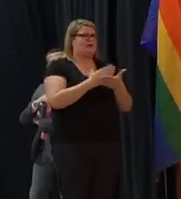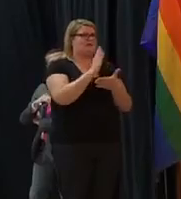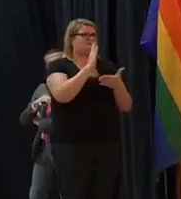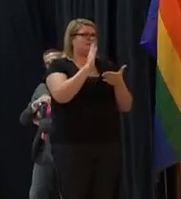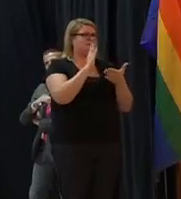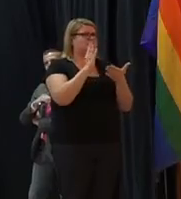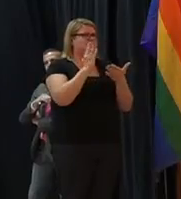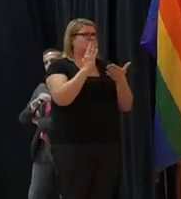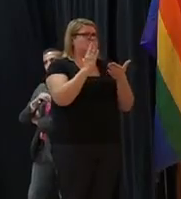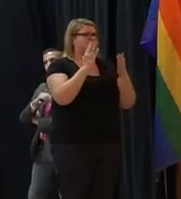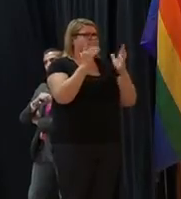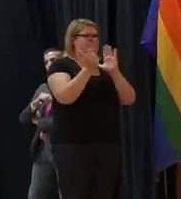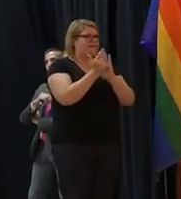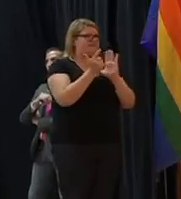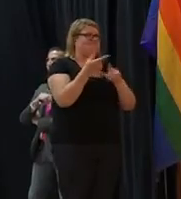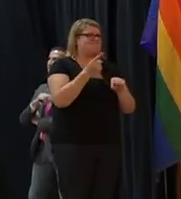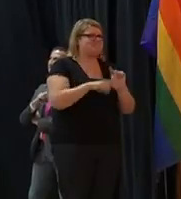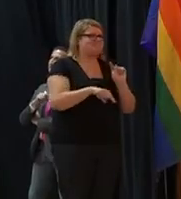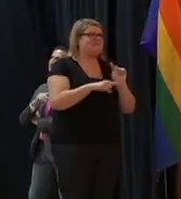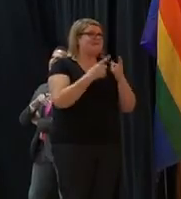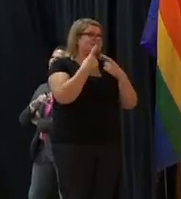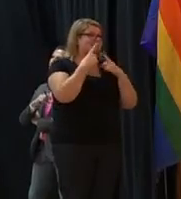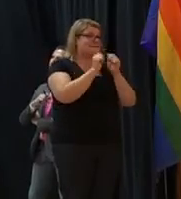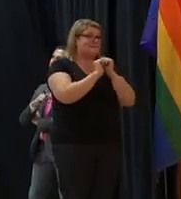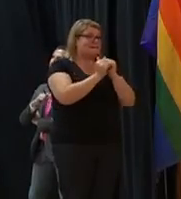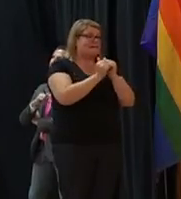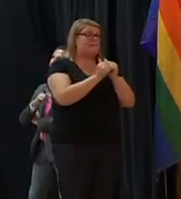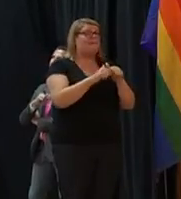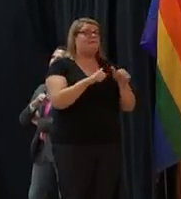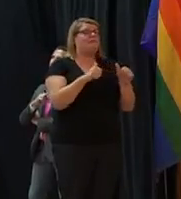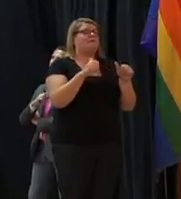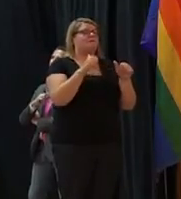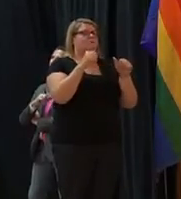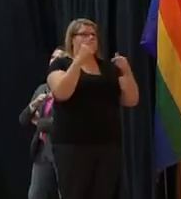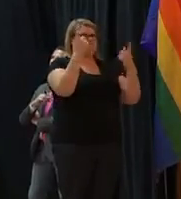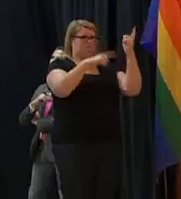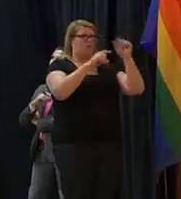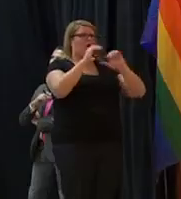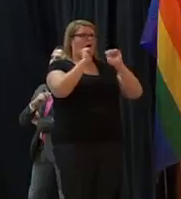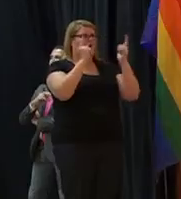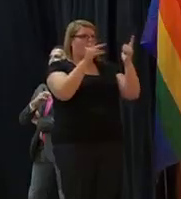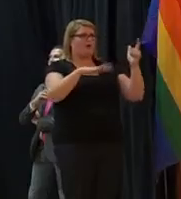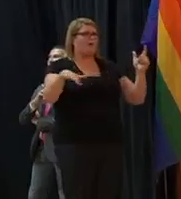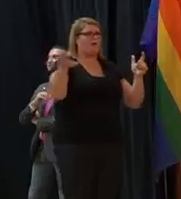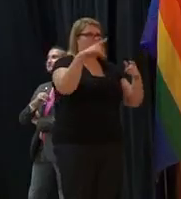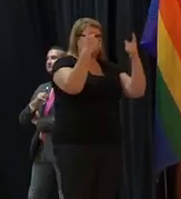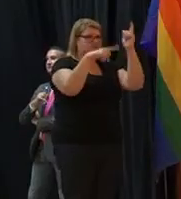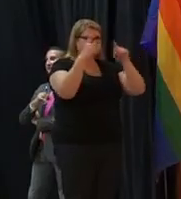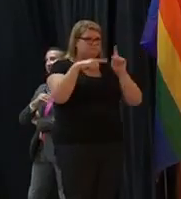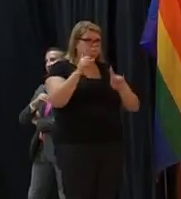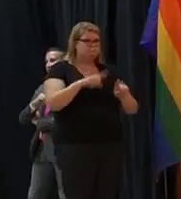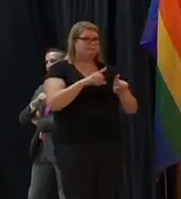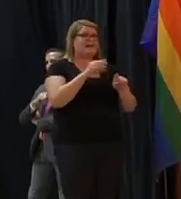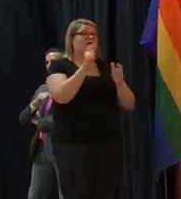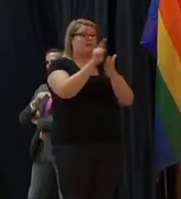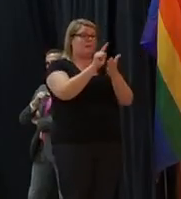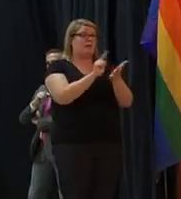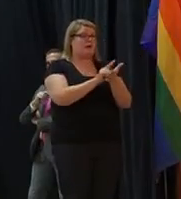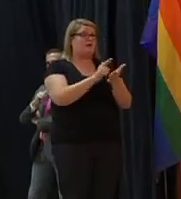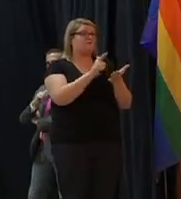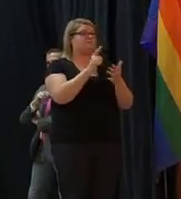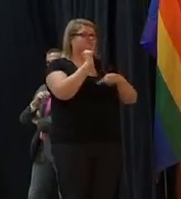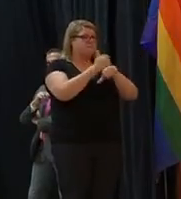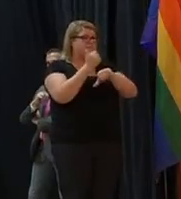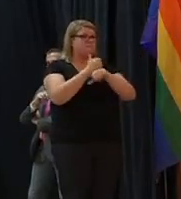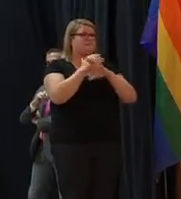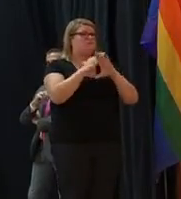violations. True success rests on a foundation of mutual understanding and enforceable laws that protect